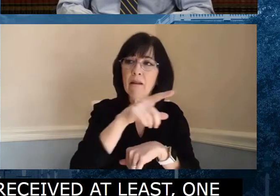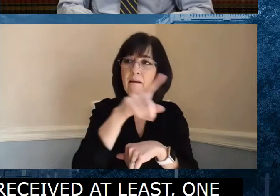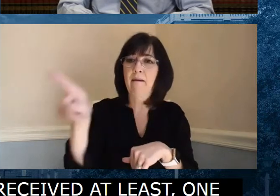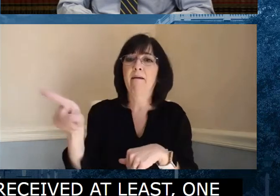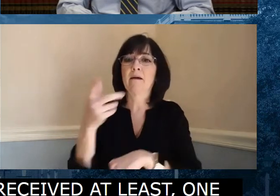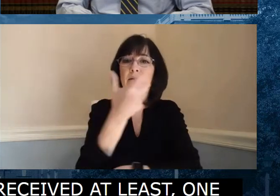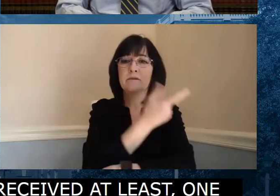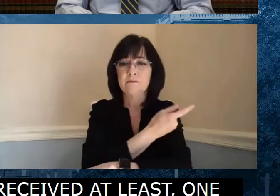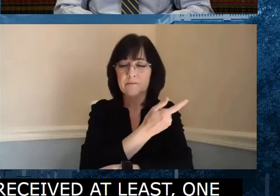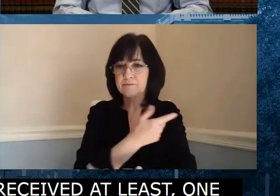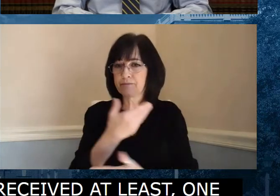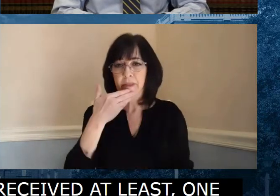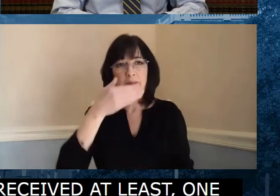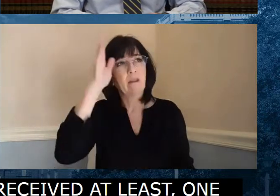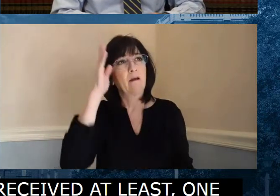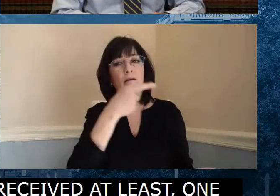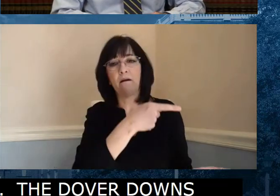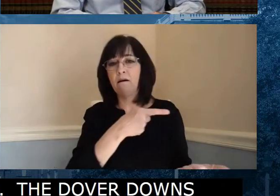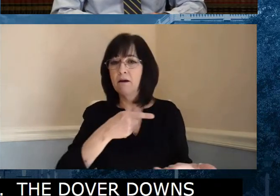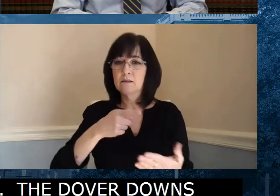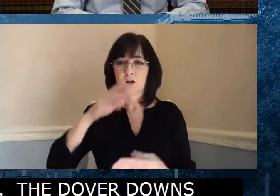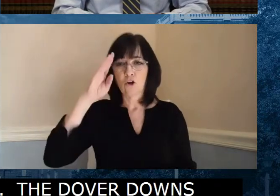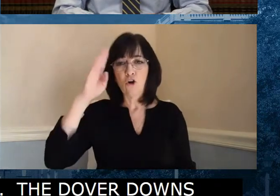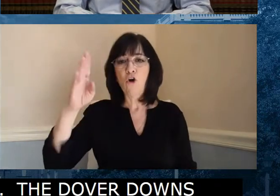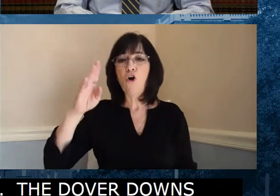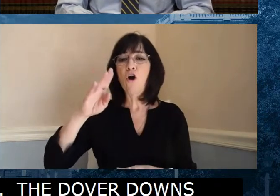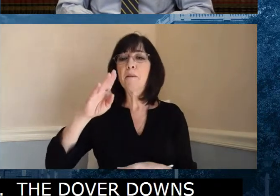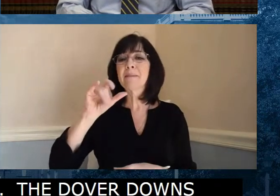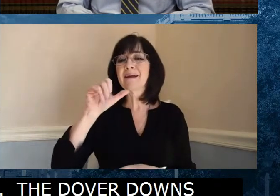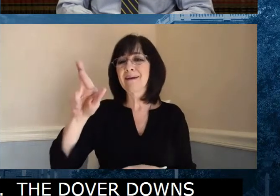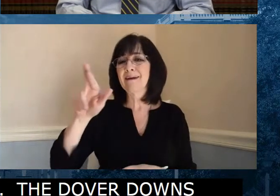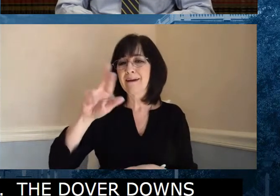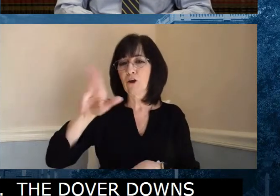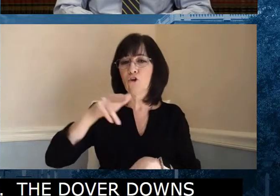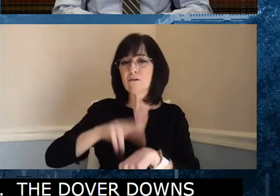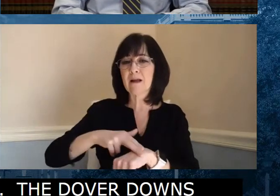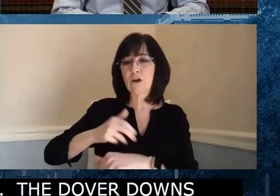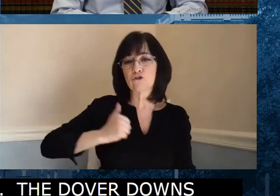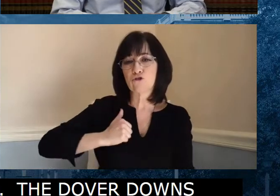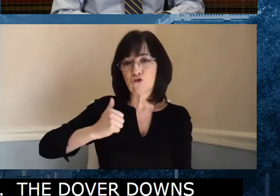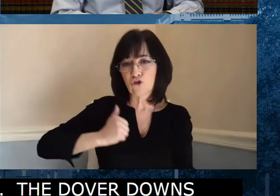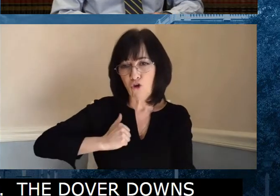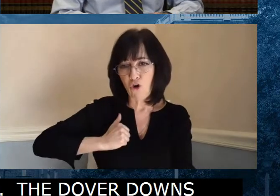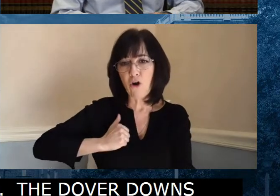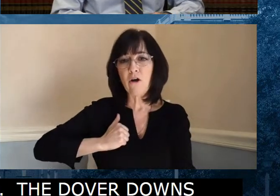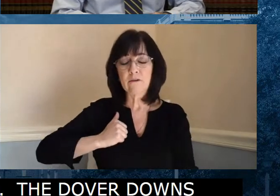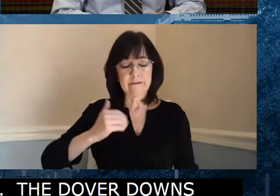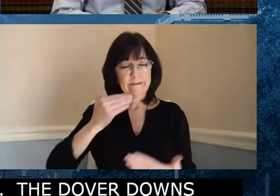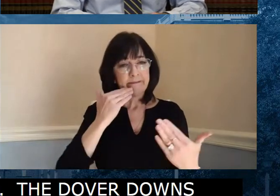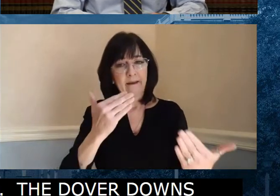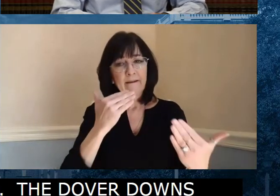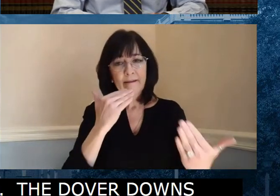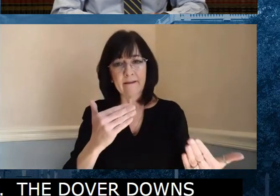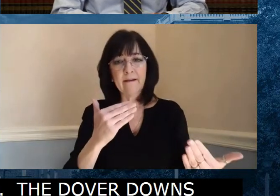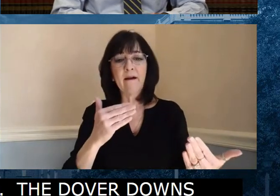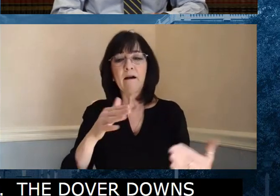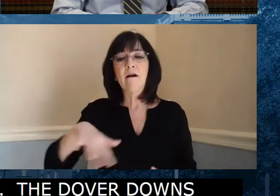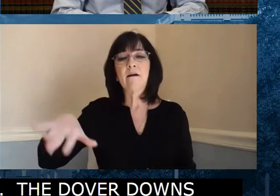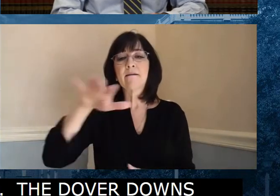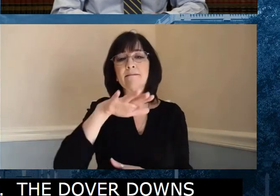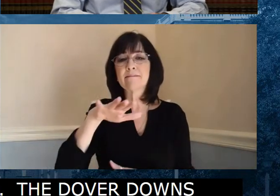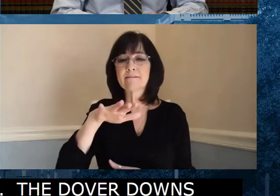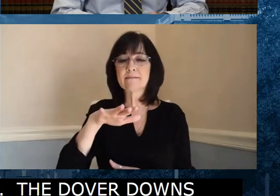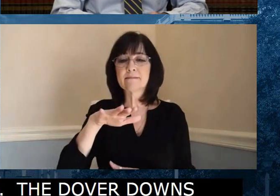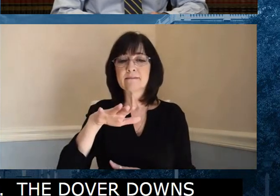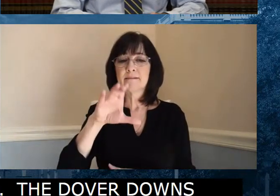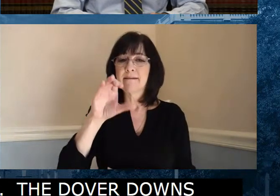and Air National Guard. They've really brought the troops out there. Thank God for the county paramedics, as you